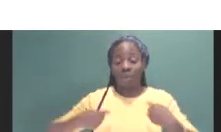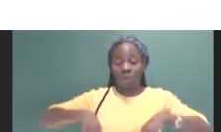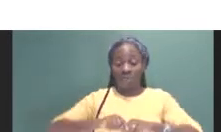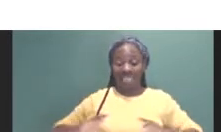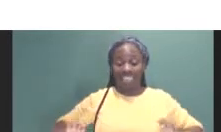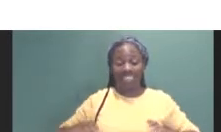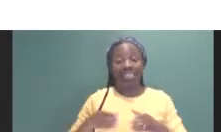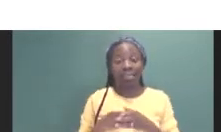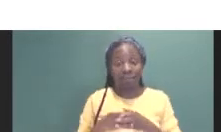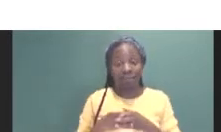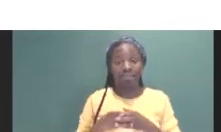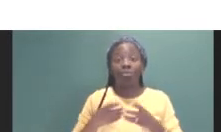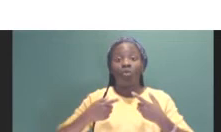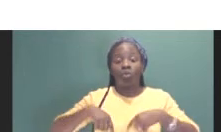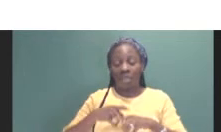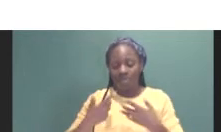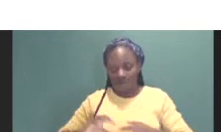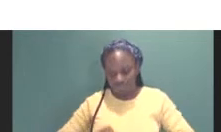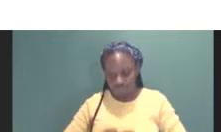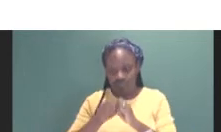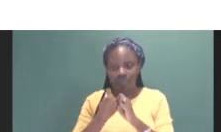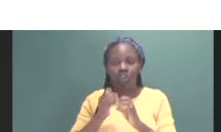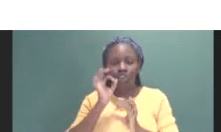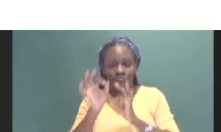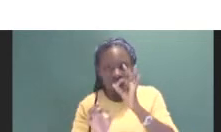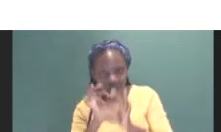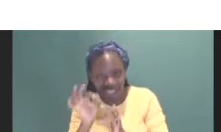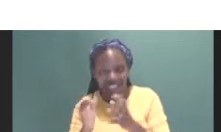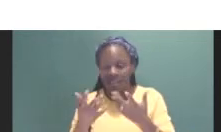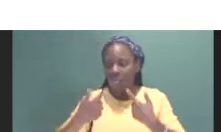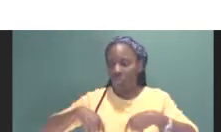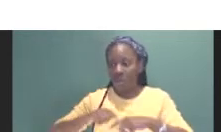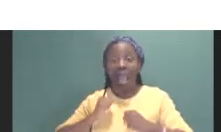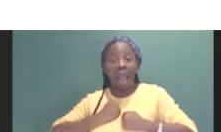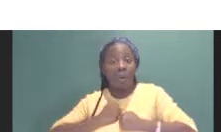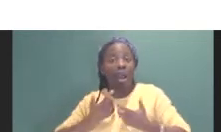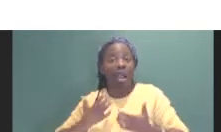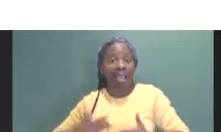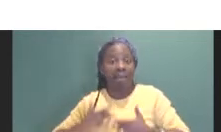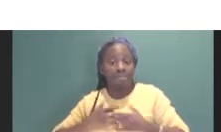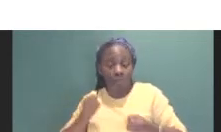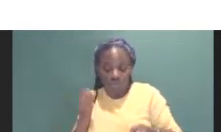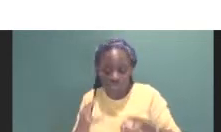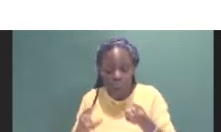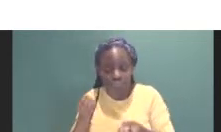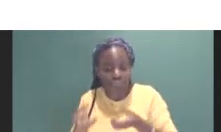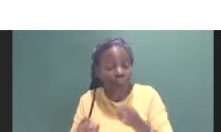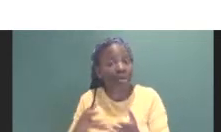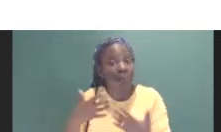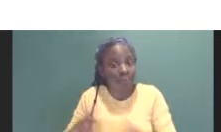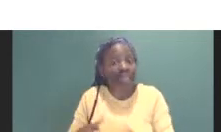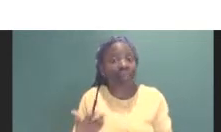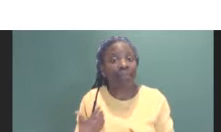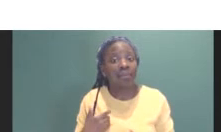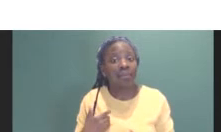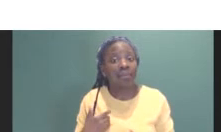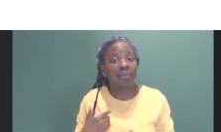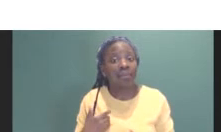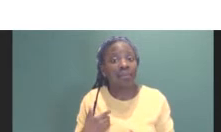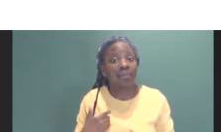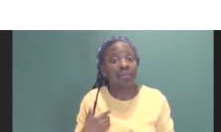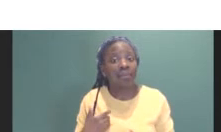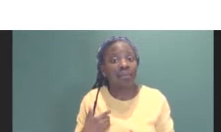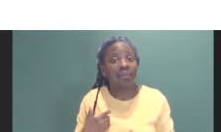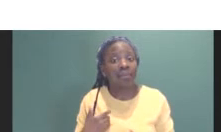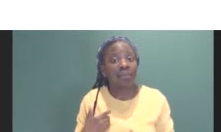gave designed a survey and a study and gave all our inputs and whatnot. And I think it